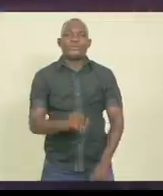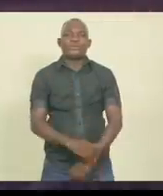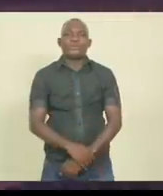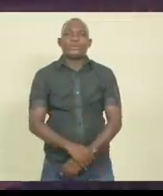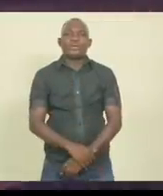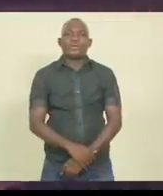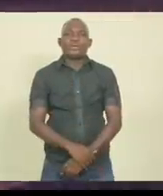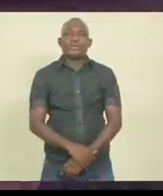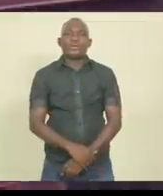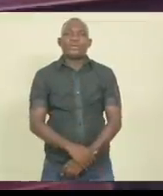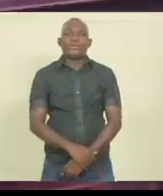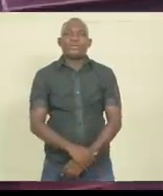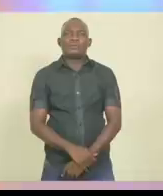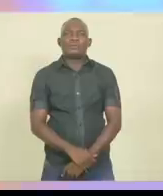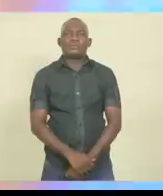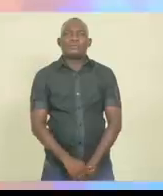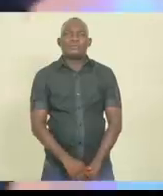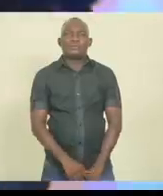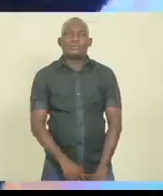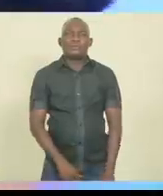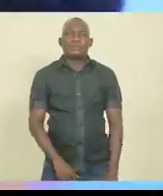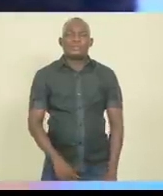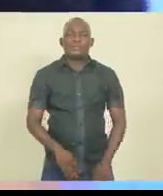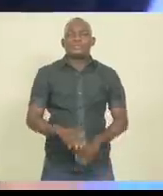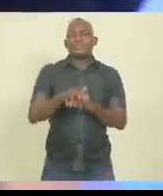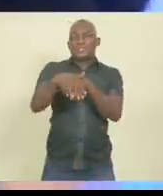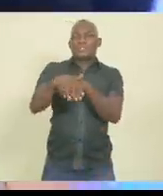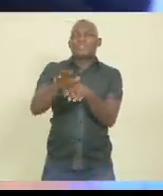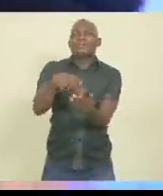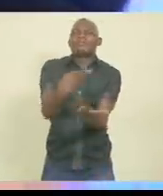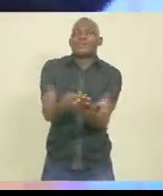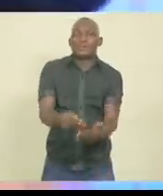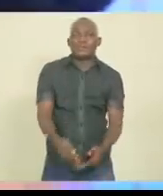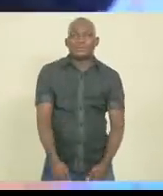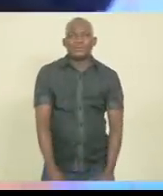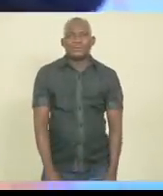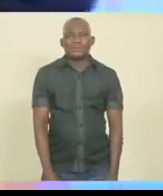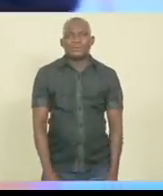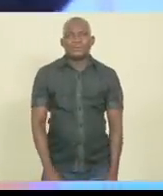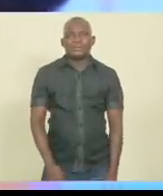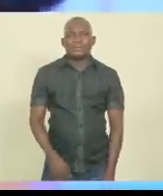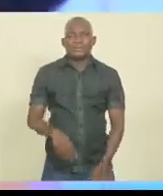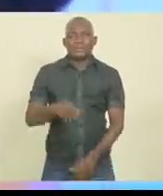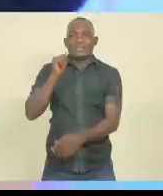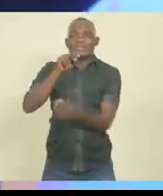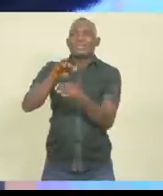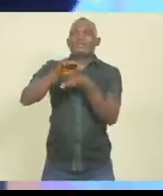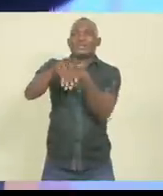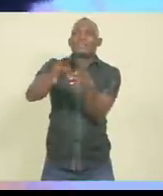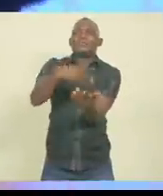I thought you were better than that. You're supposed to care for me. You are so